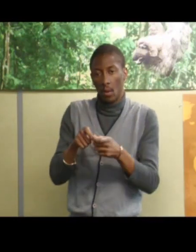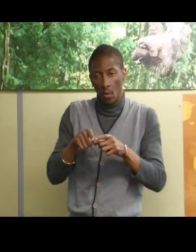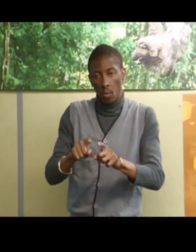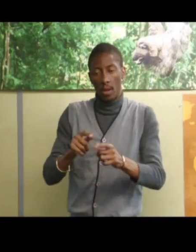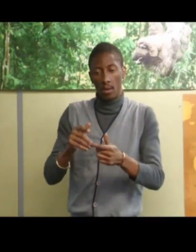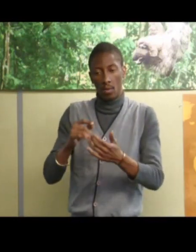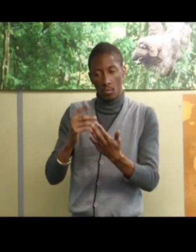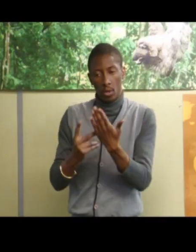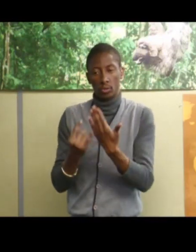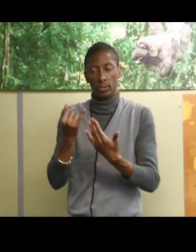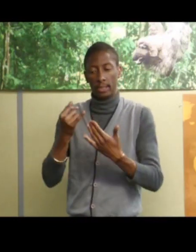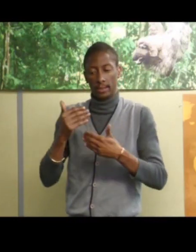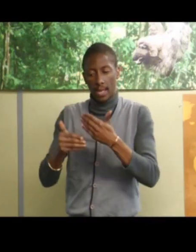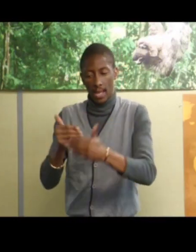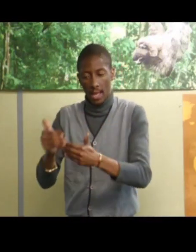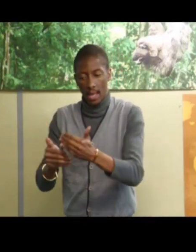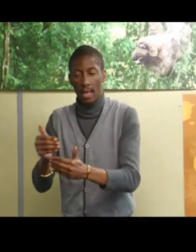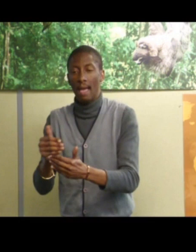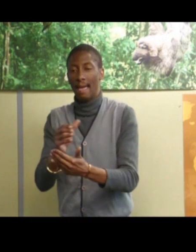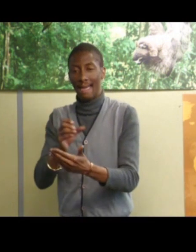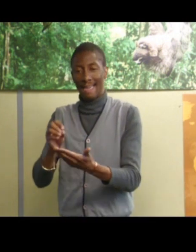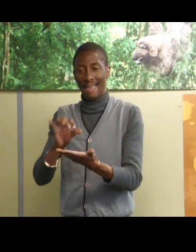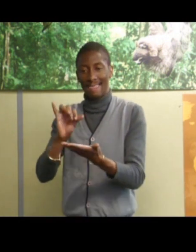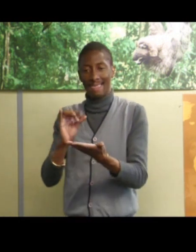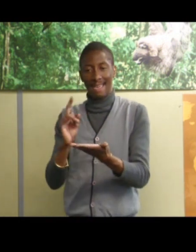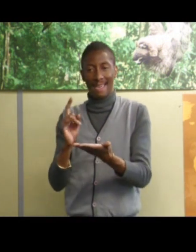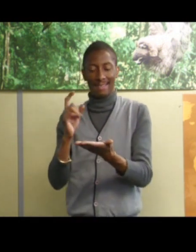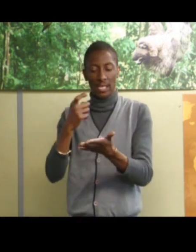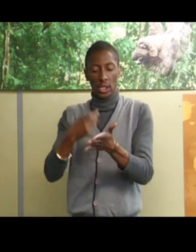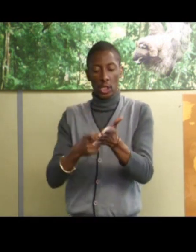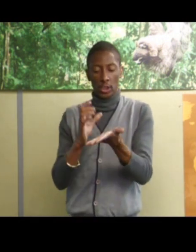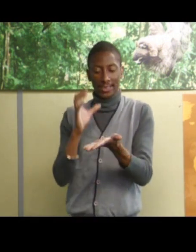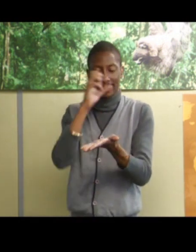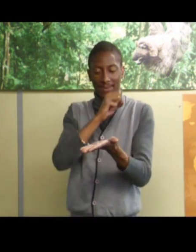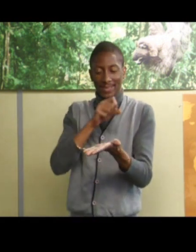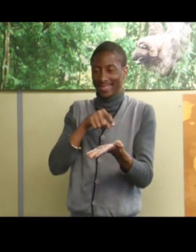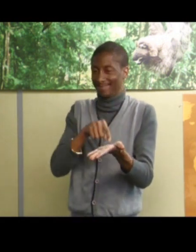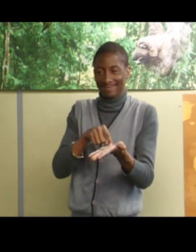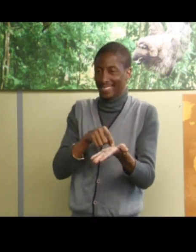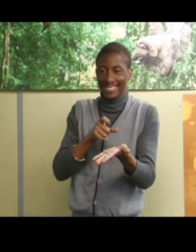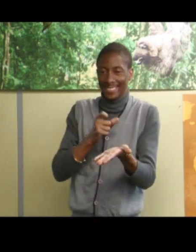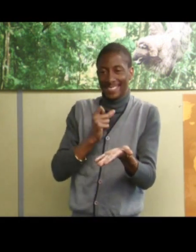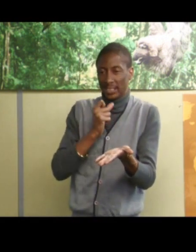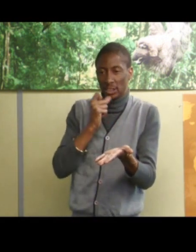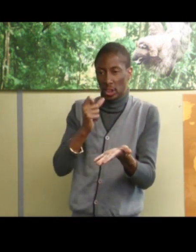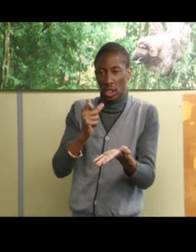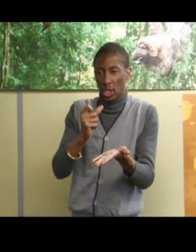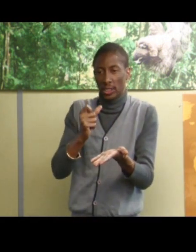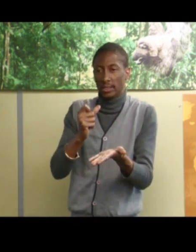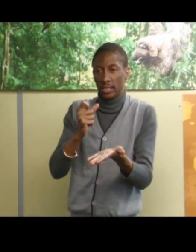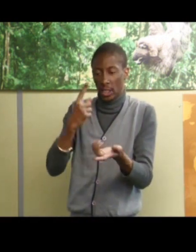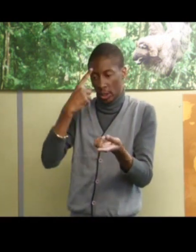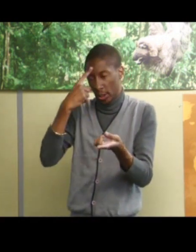and typically those estimates are not the contractual line